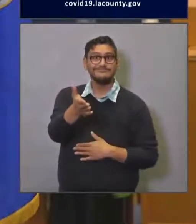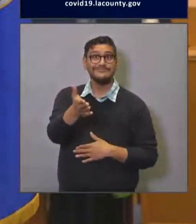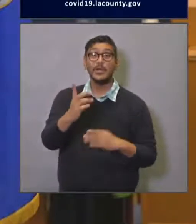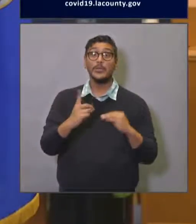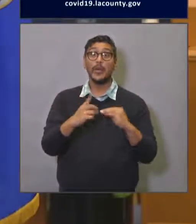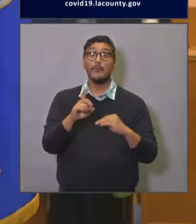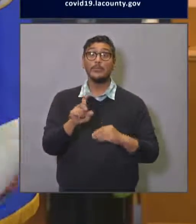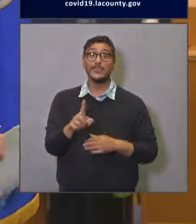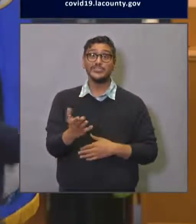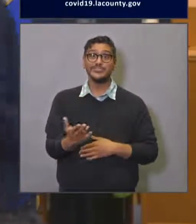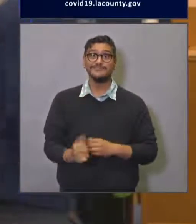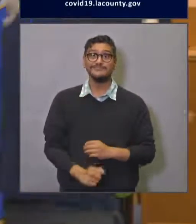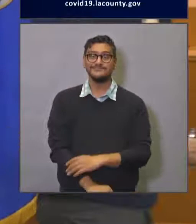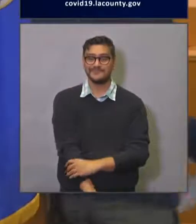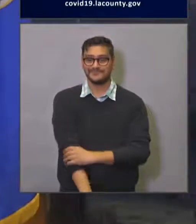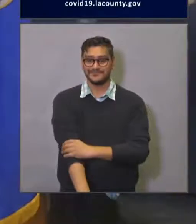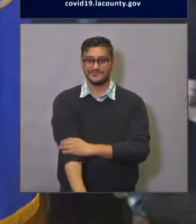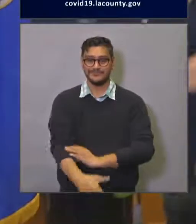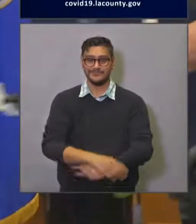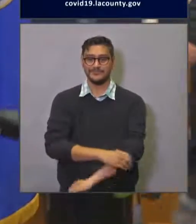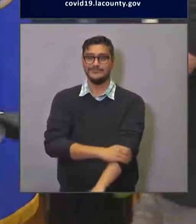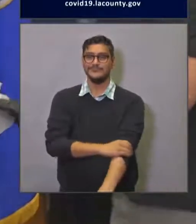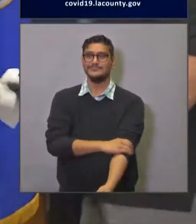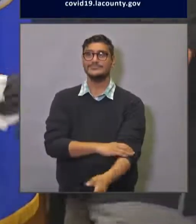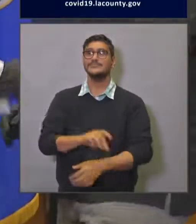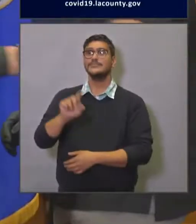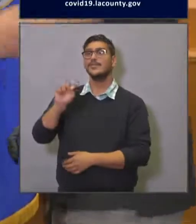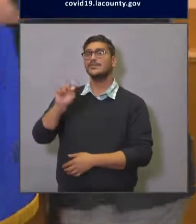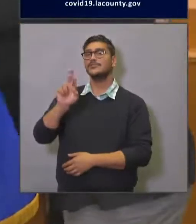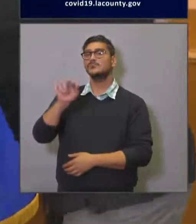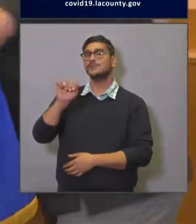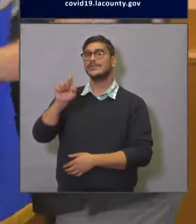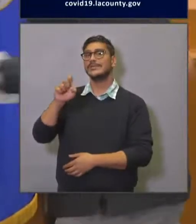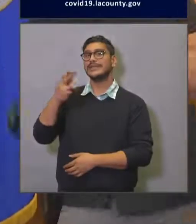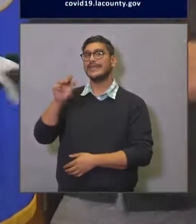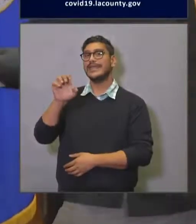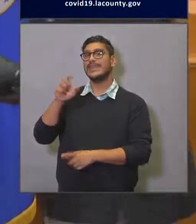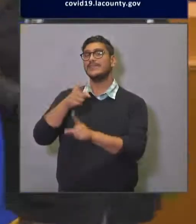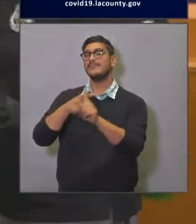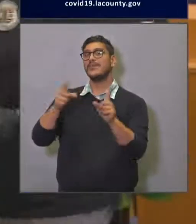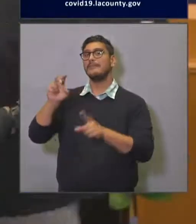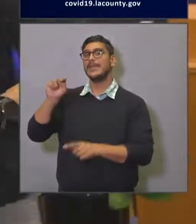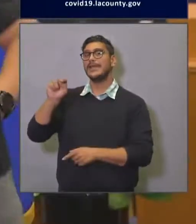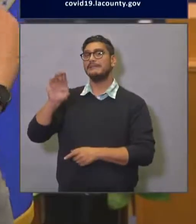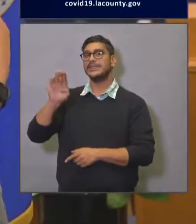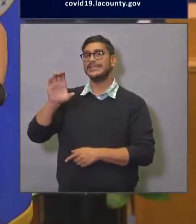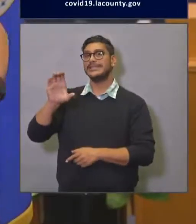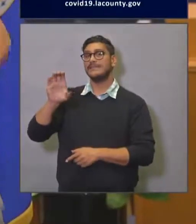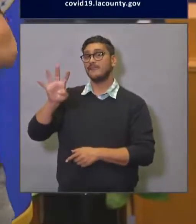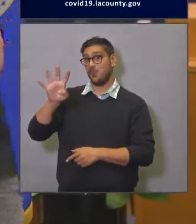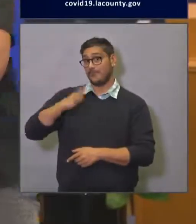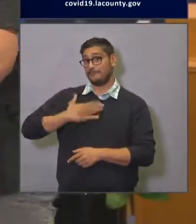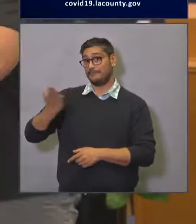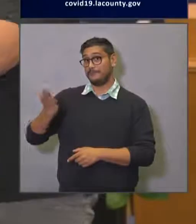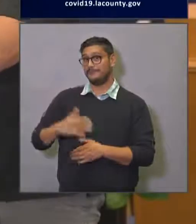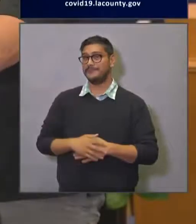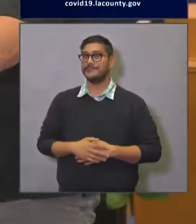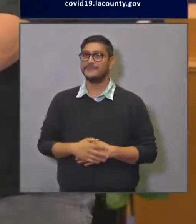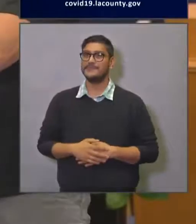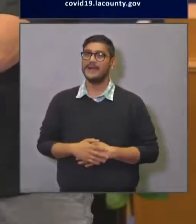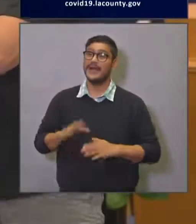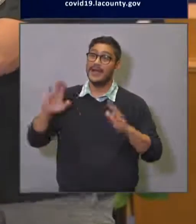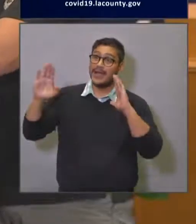question. Thank you. That is from the line of Trick Healy with NBC4. Please go ahead. Hi, thank you very